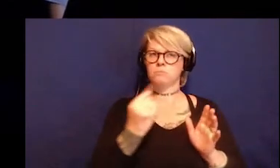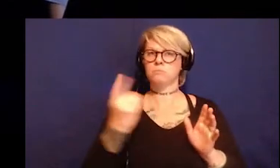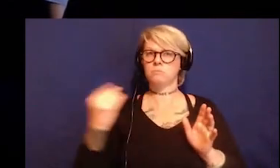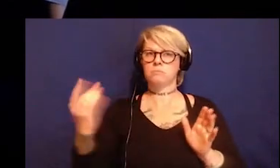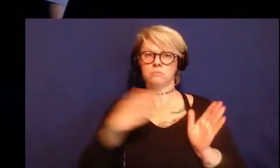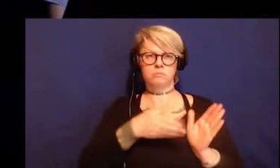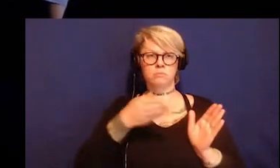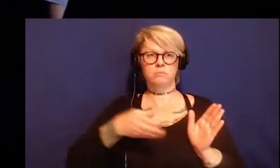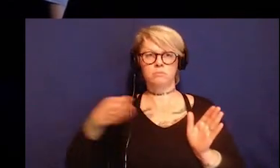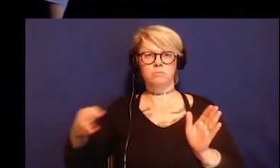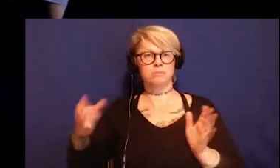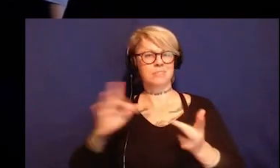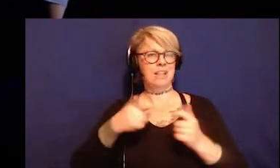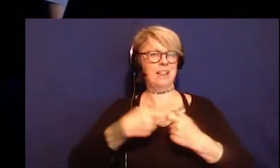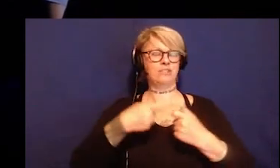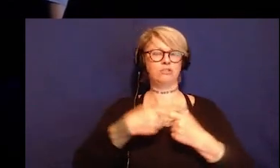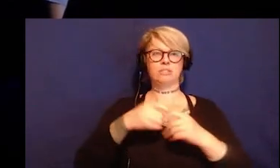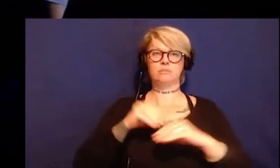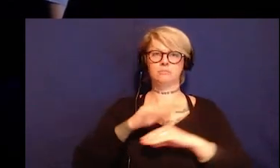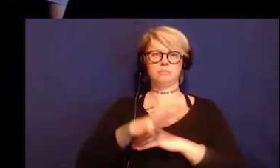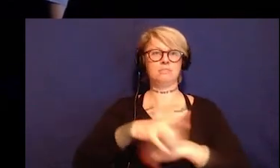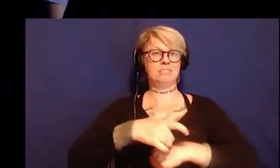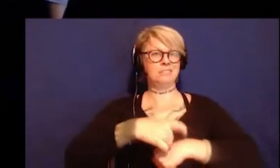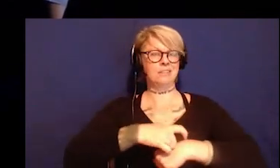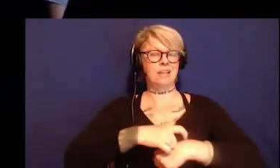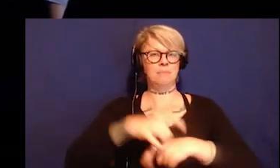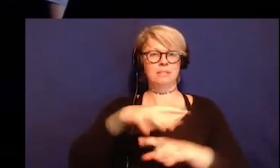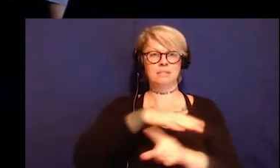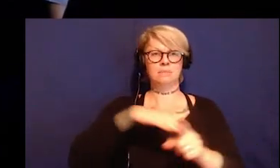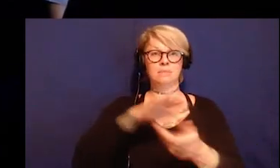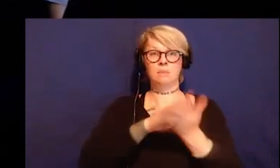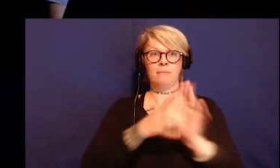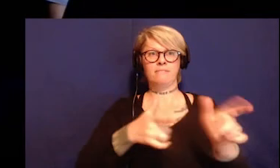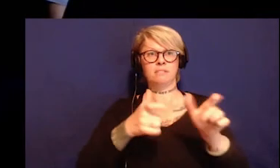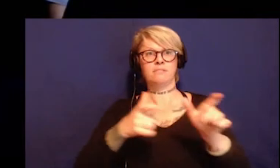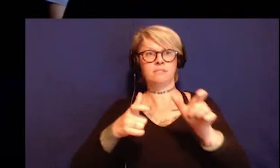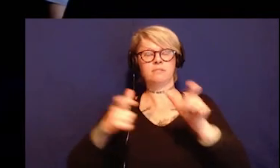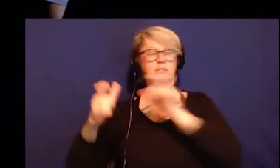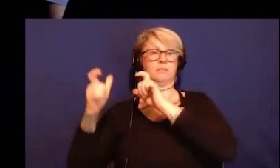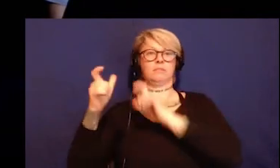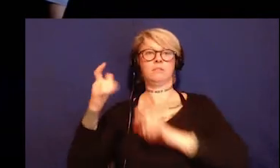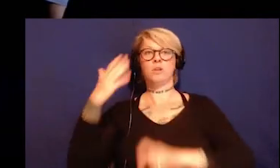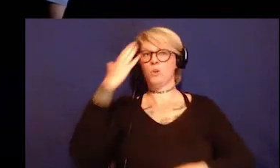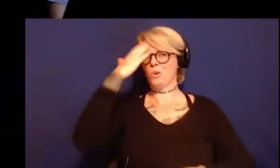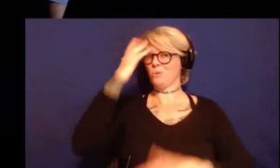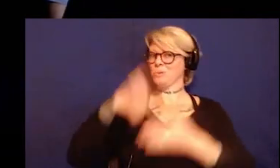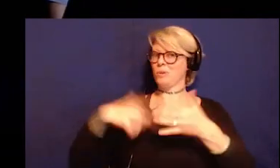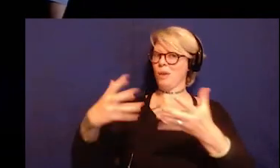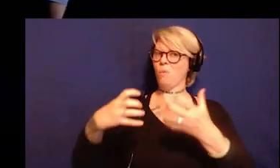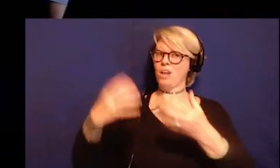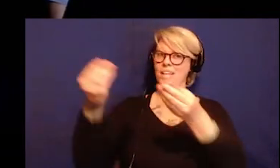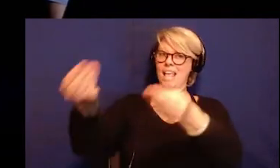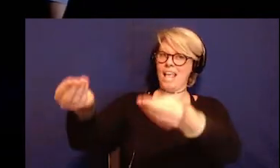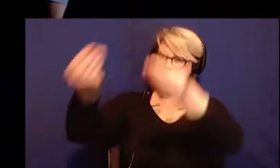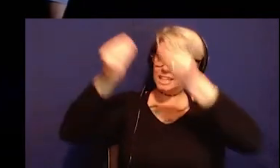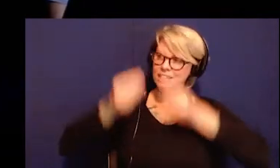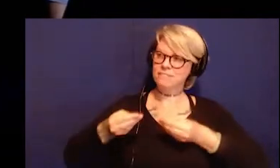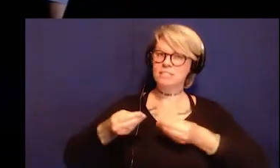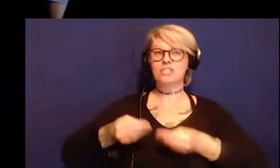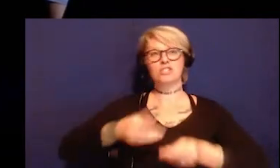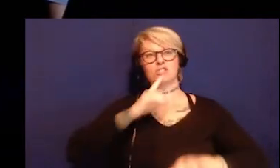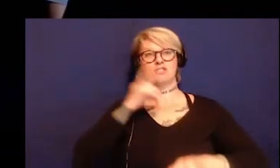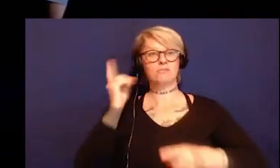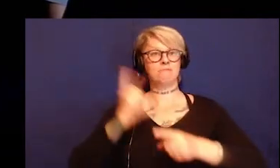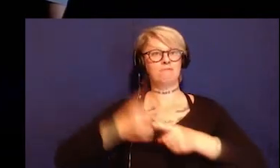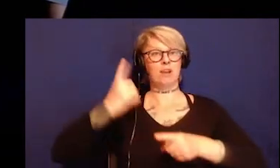faster and faster. It knows what I want, then gives it to me. It taught me to get it immediately. I can't